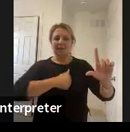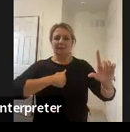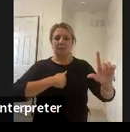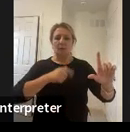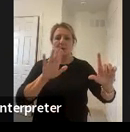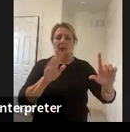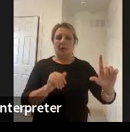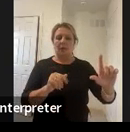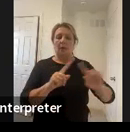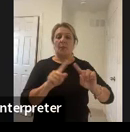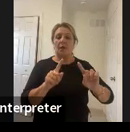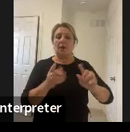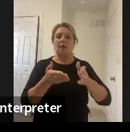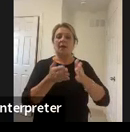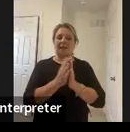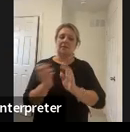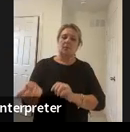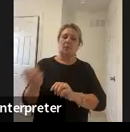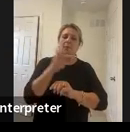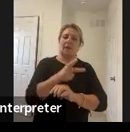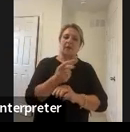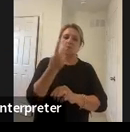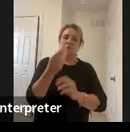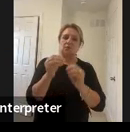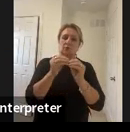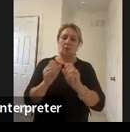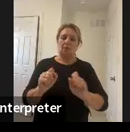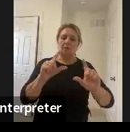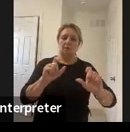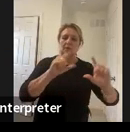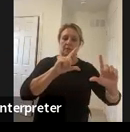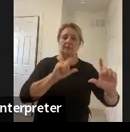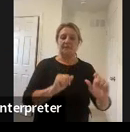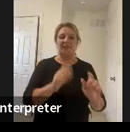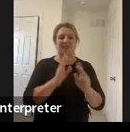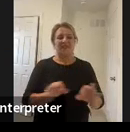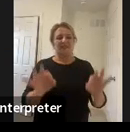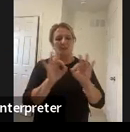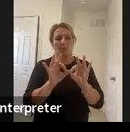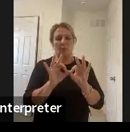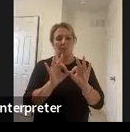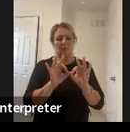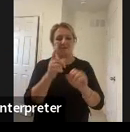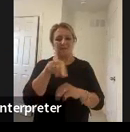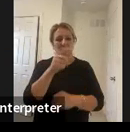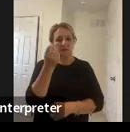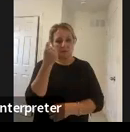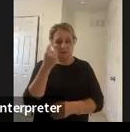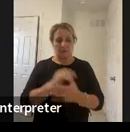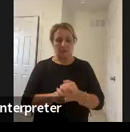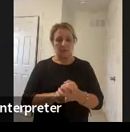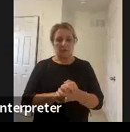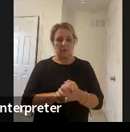apologize. If I may ask that we go back 2 more slides. I think it's important for everyone to understand